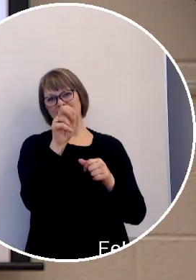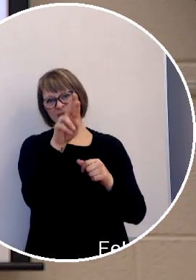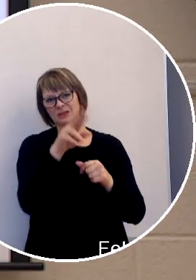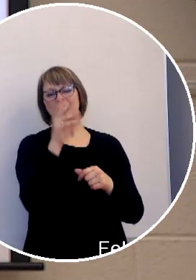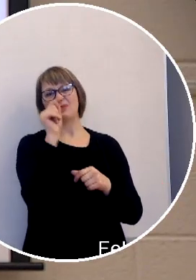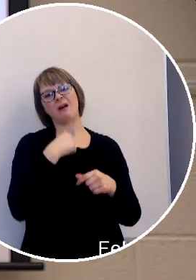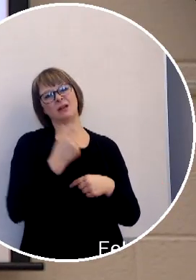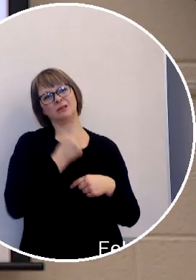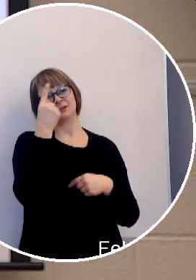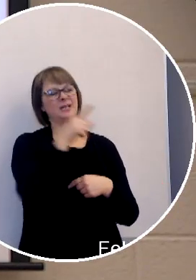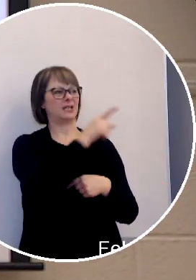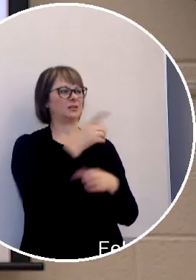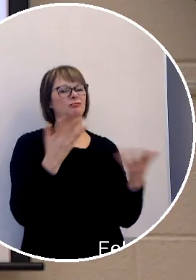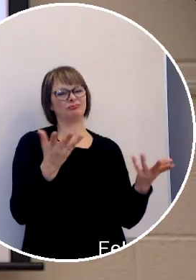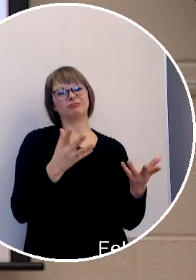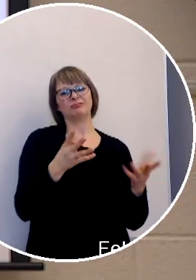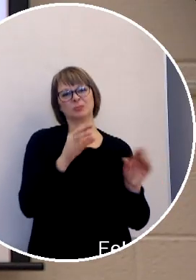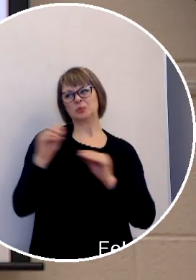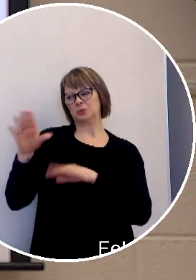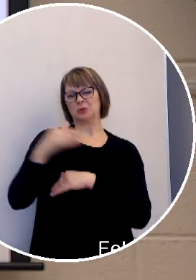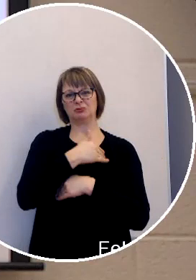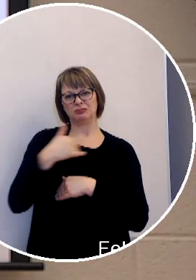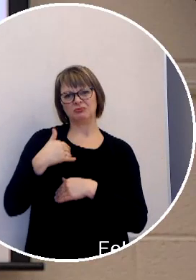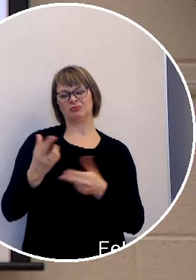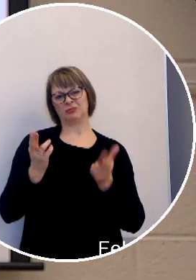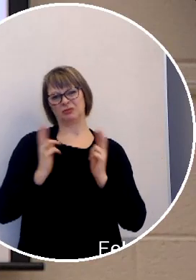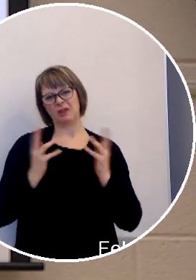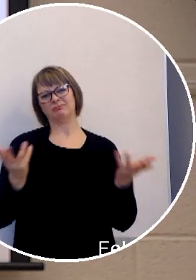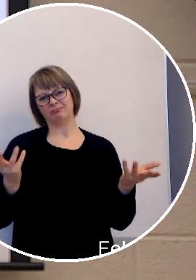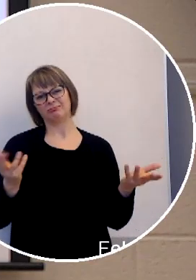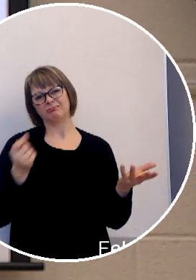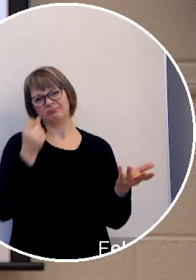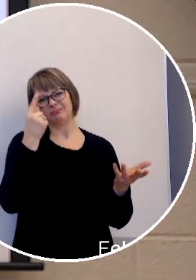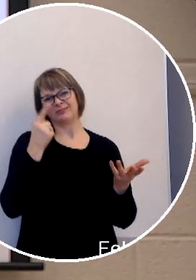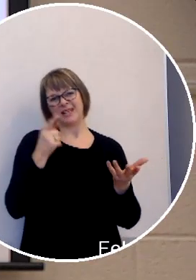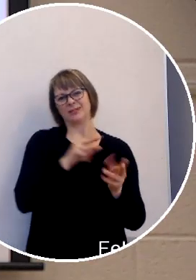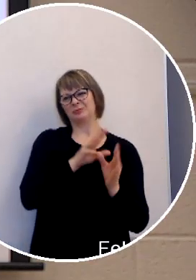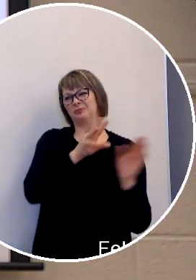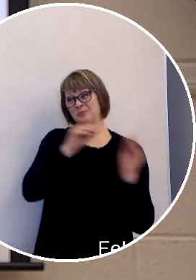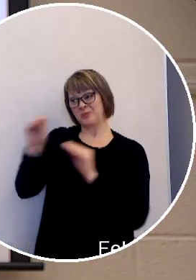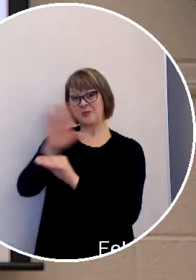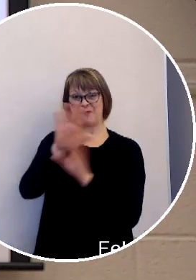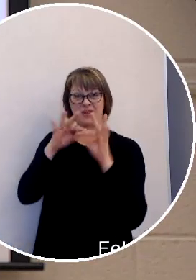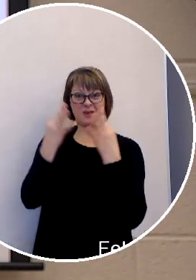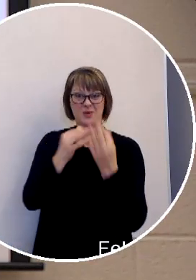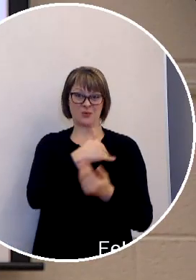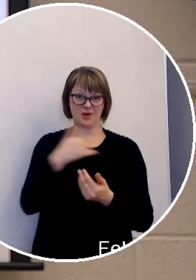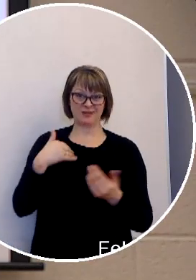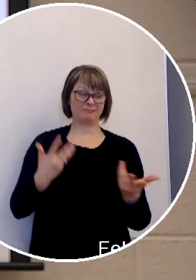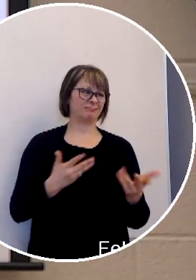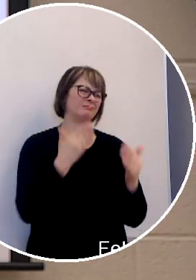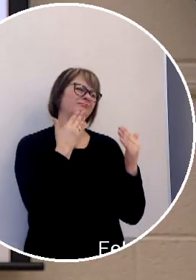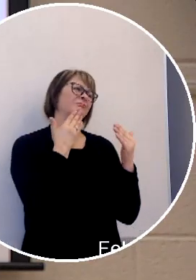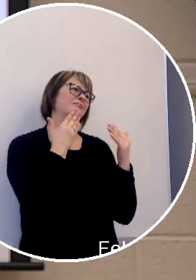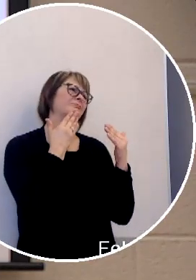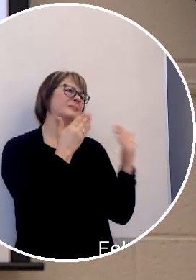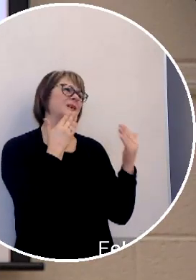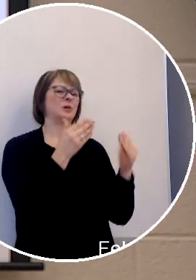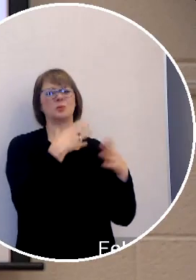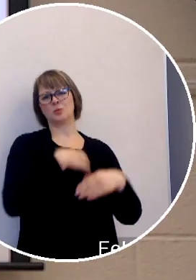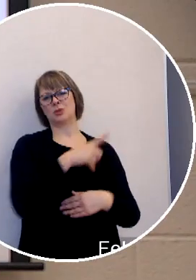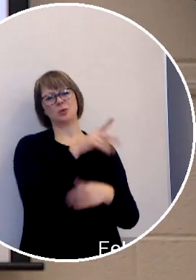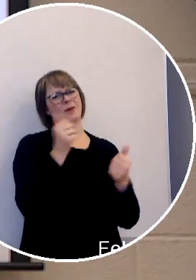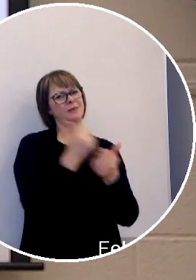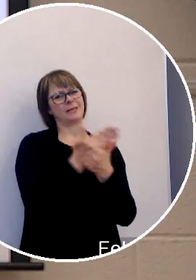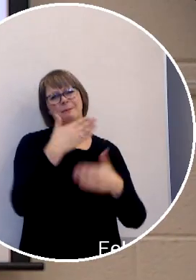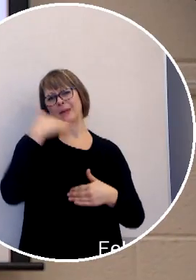I do understand that you have to move on and do what's good for you and the family in Toronto. So I wish you the very best, and thank you for all that enormous amount of